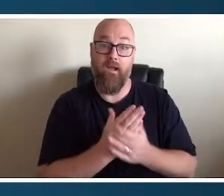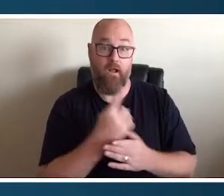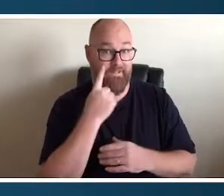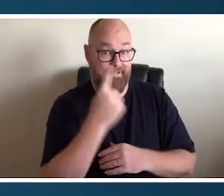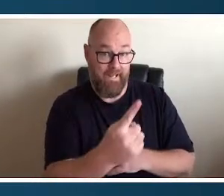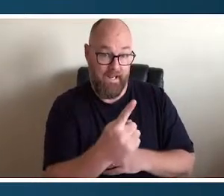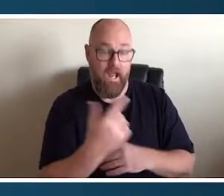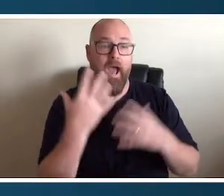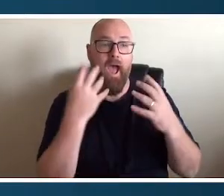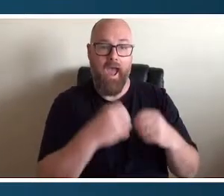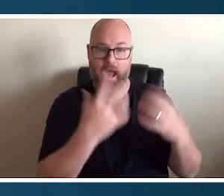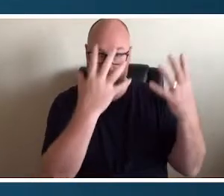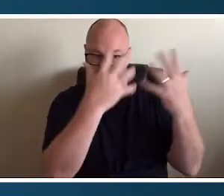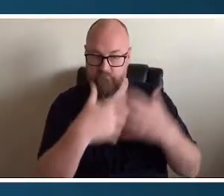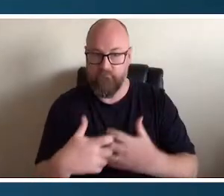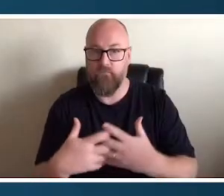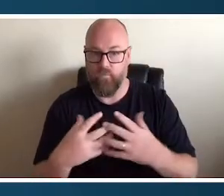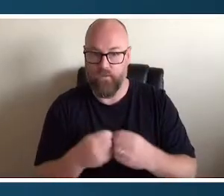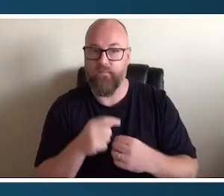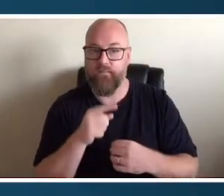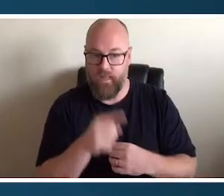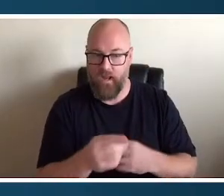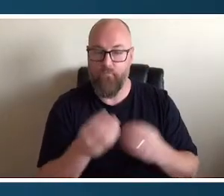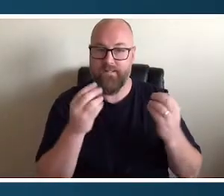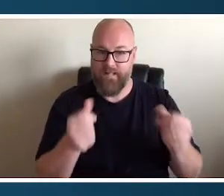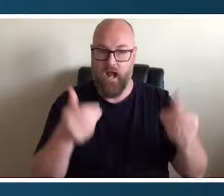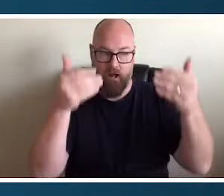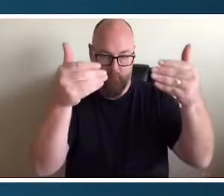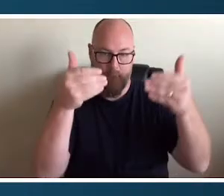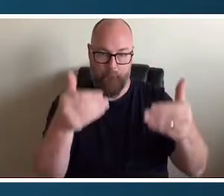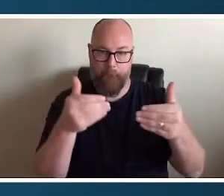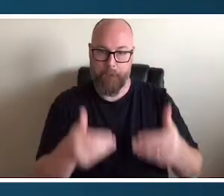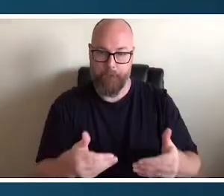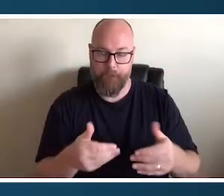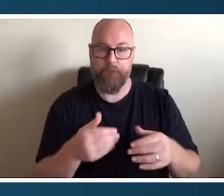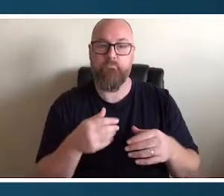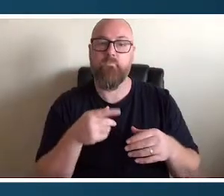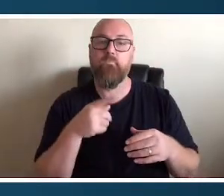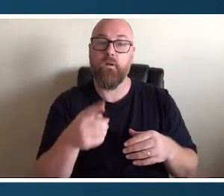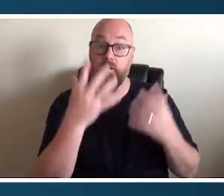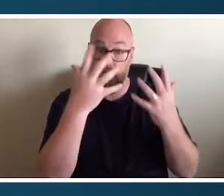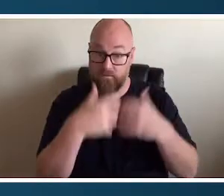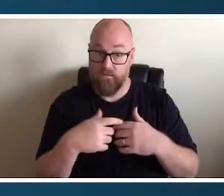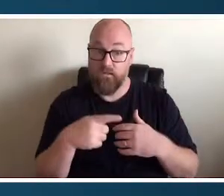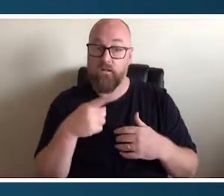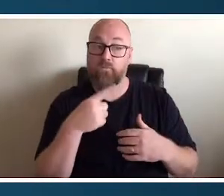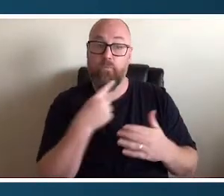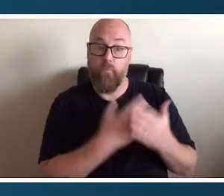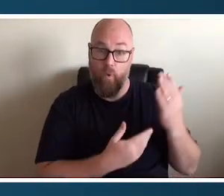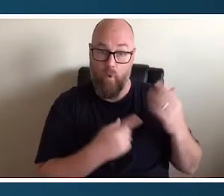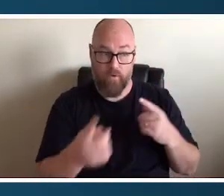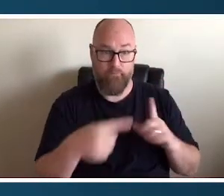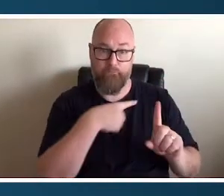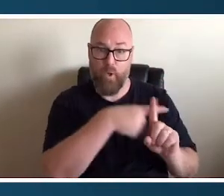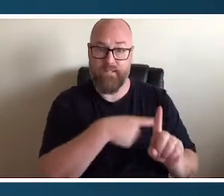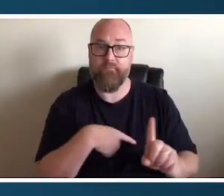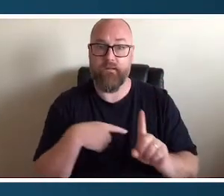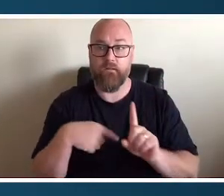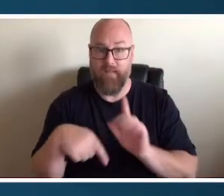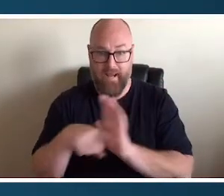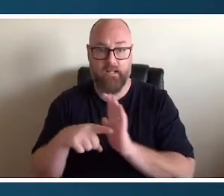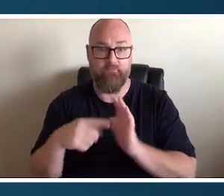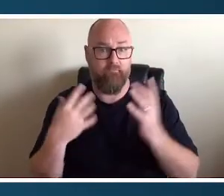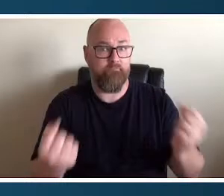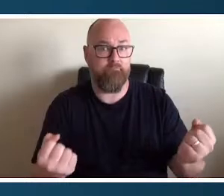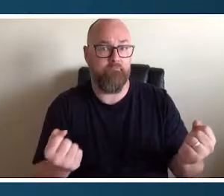synergy, as you see in some of the quotes I presented earlier. The quote that we got, they are both positive and they are negative. And